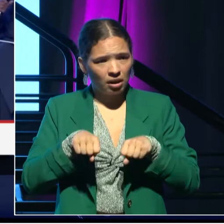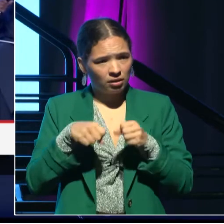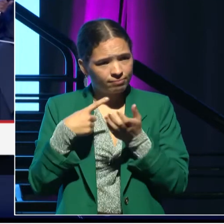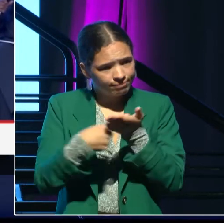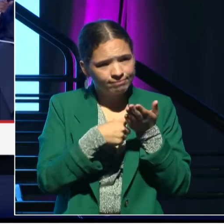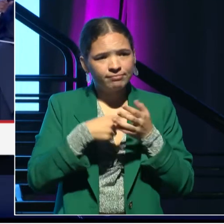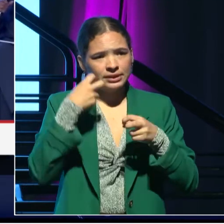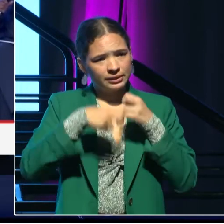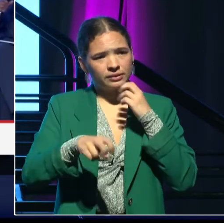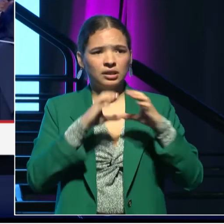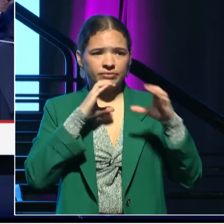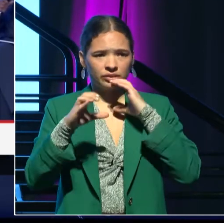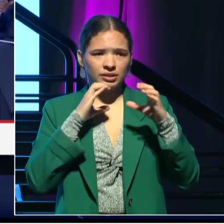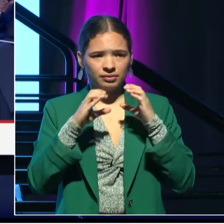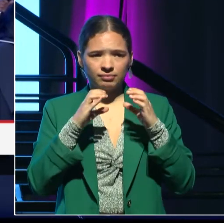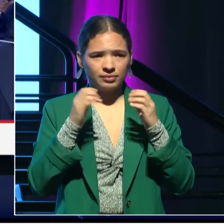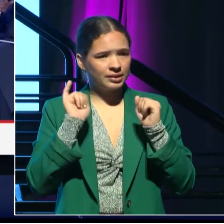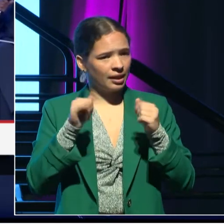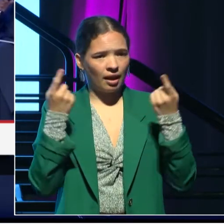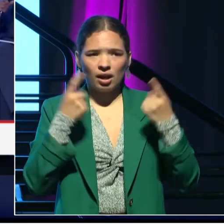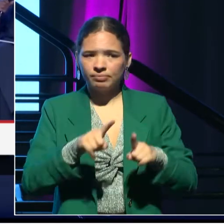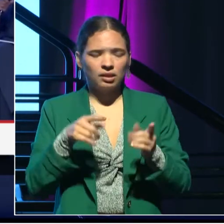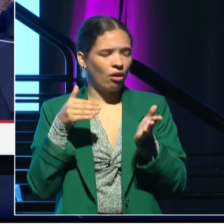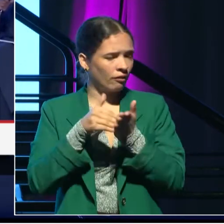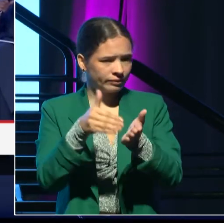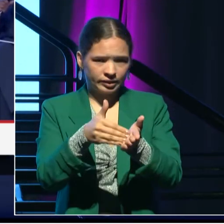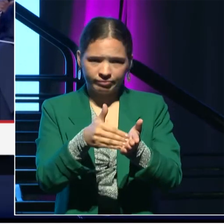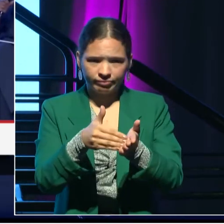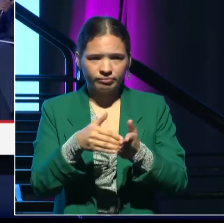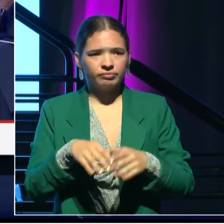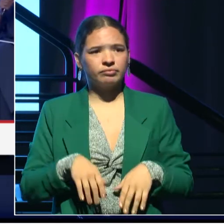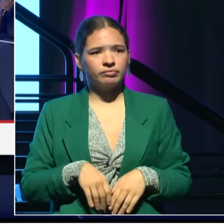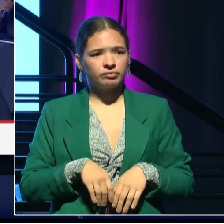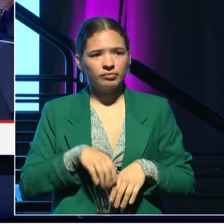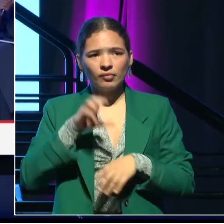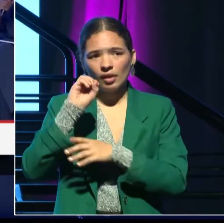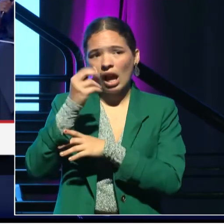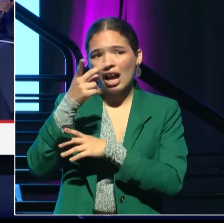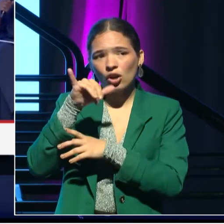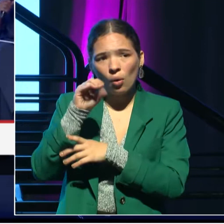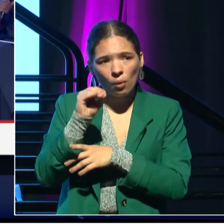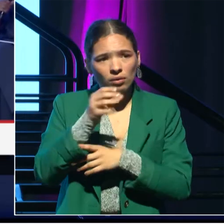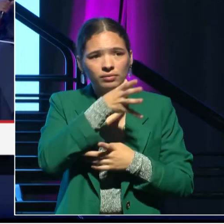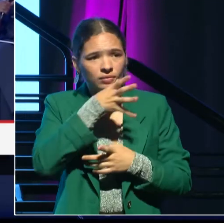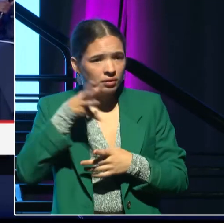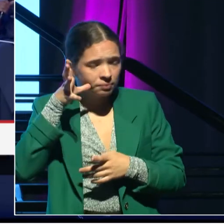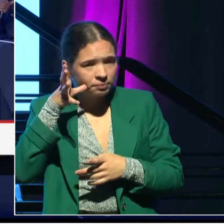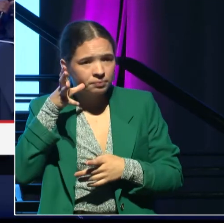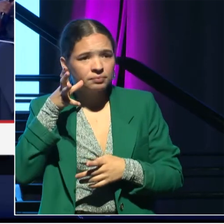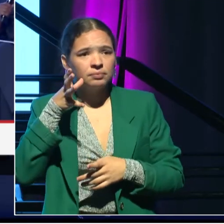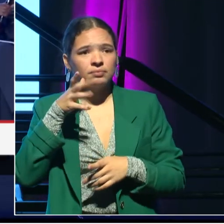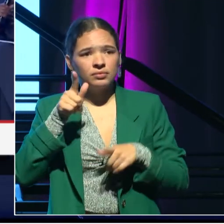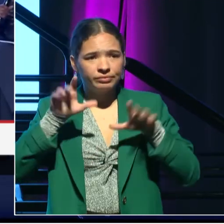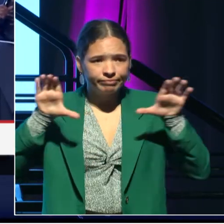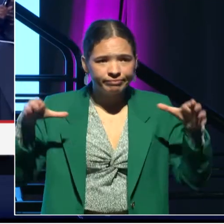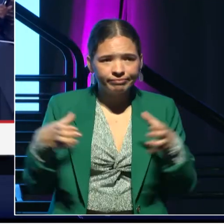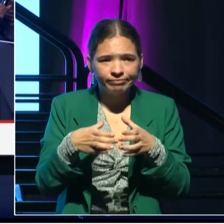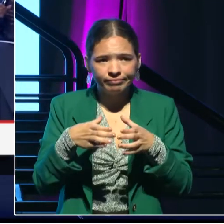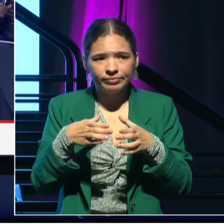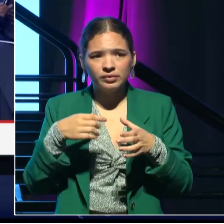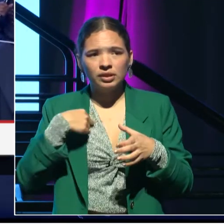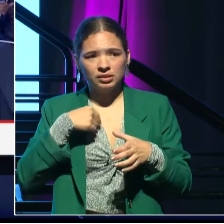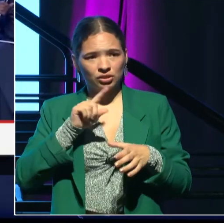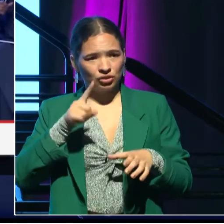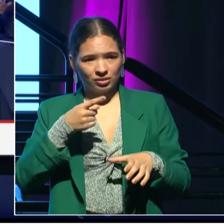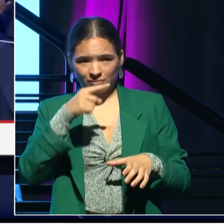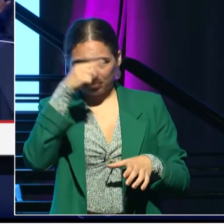in a room yesterday with the Ohio's Farmers Bureau. I was the only woman in the room that was Black. And I